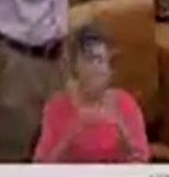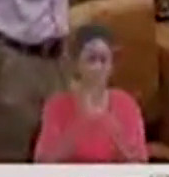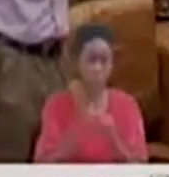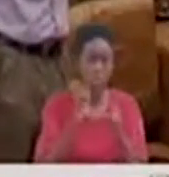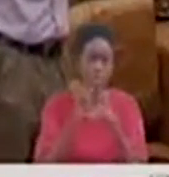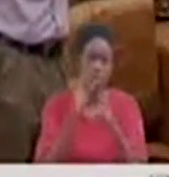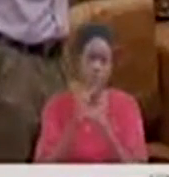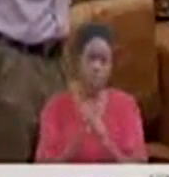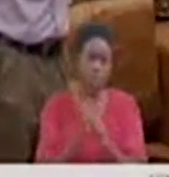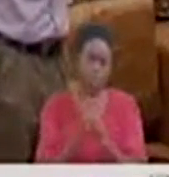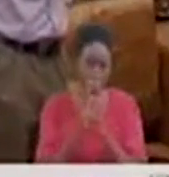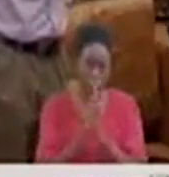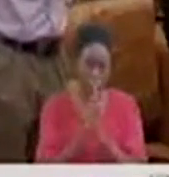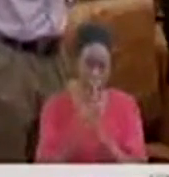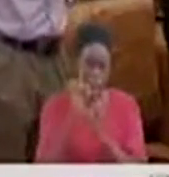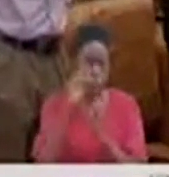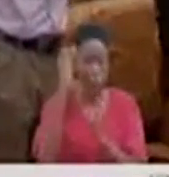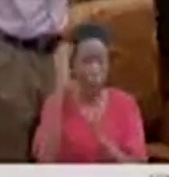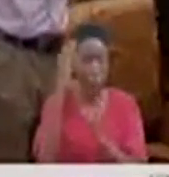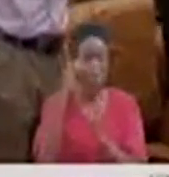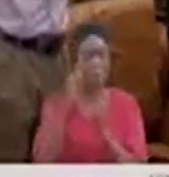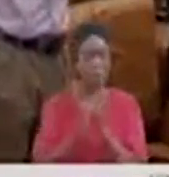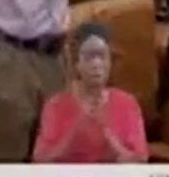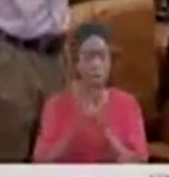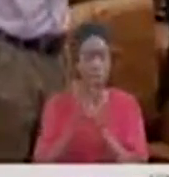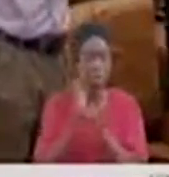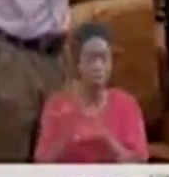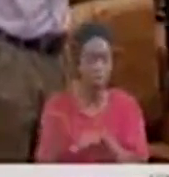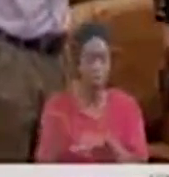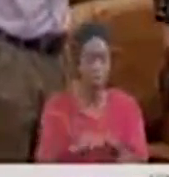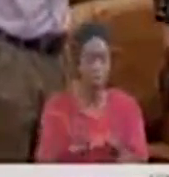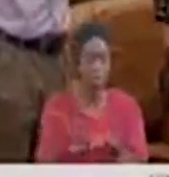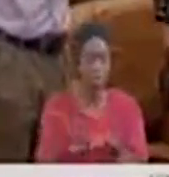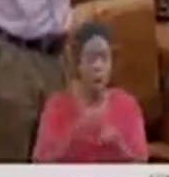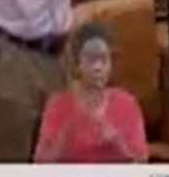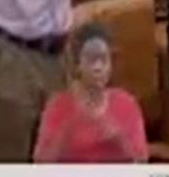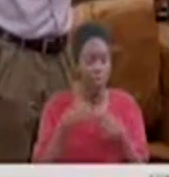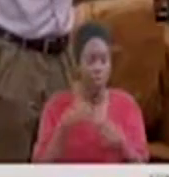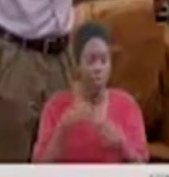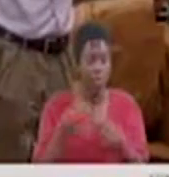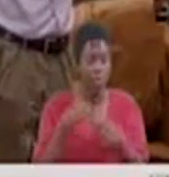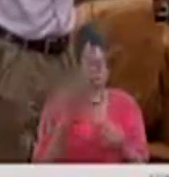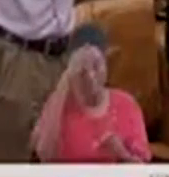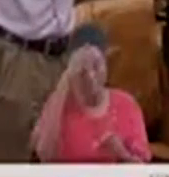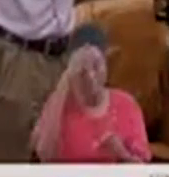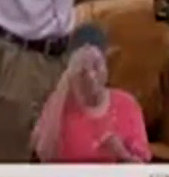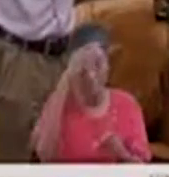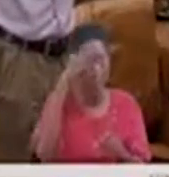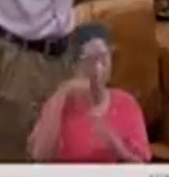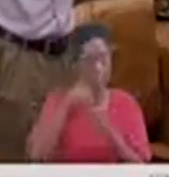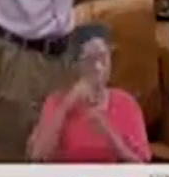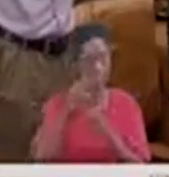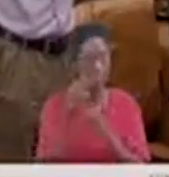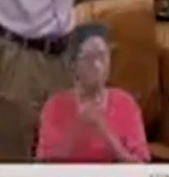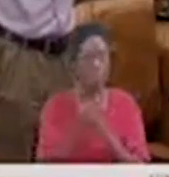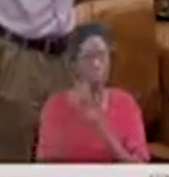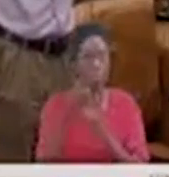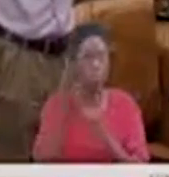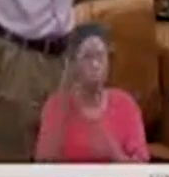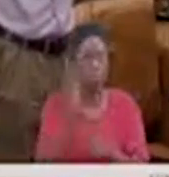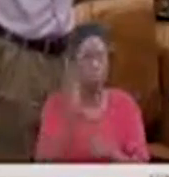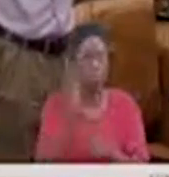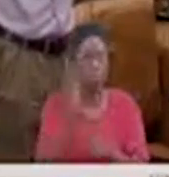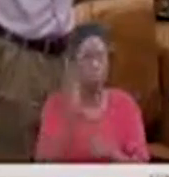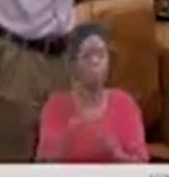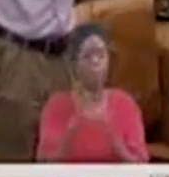claim. Pray for grace that you will do as you have learned in the Word of God.